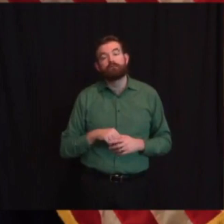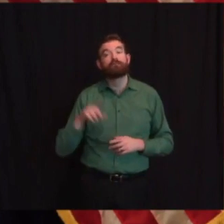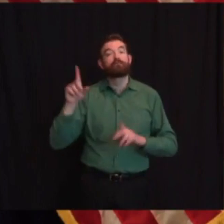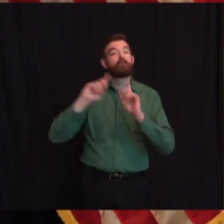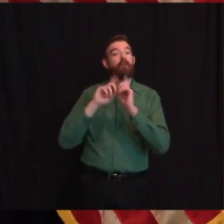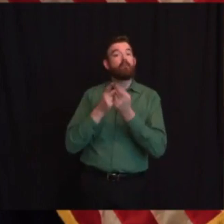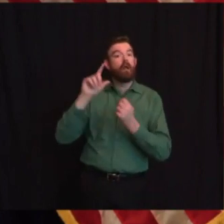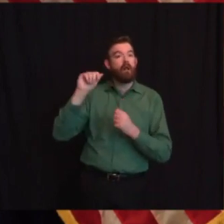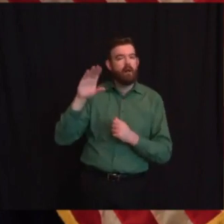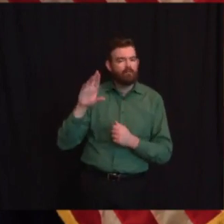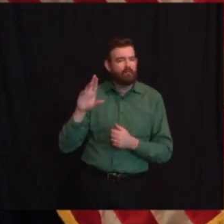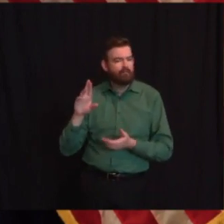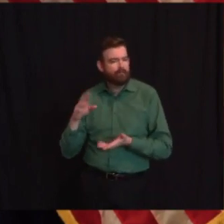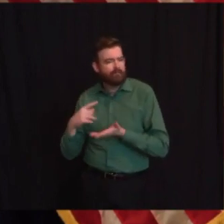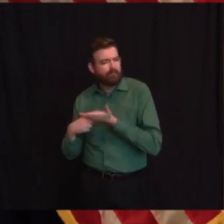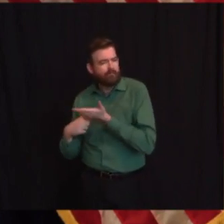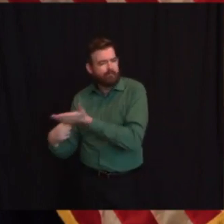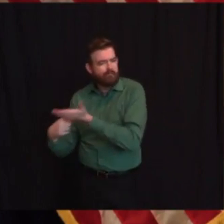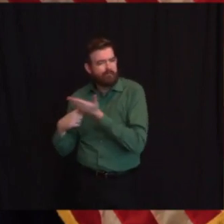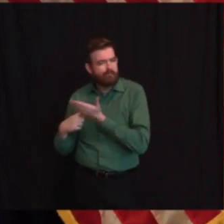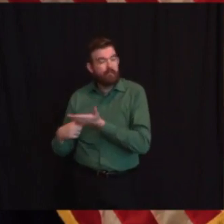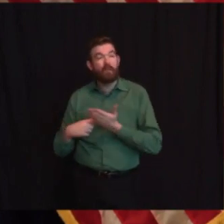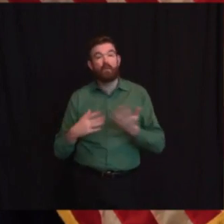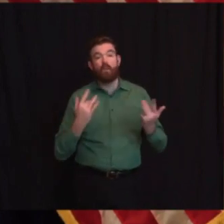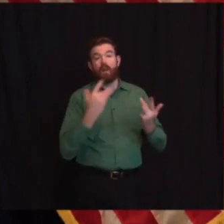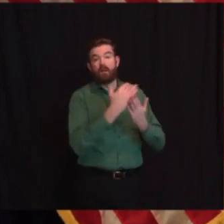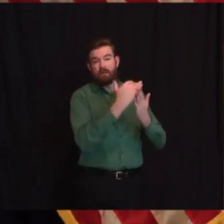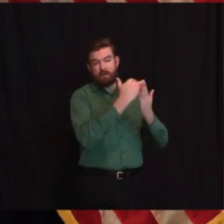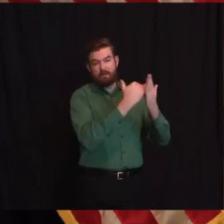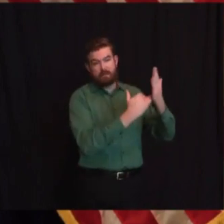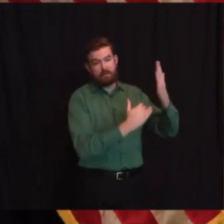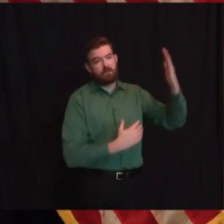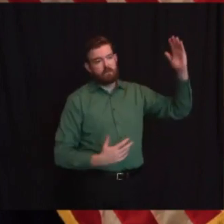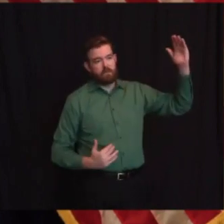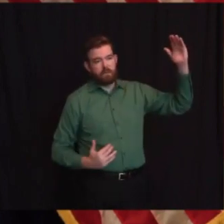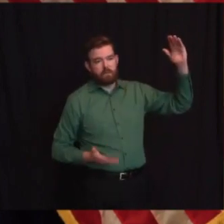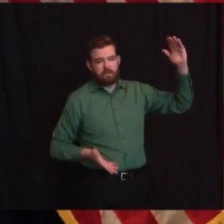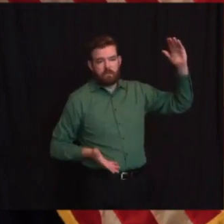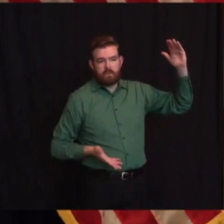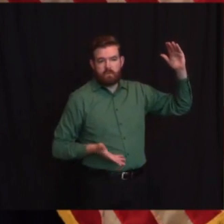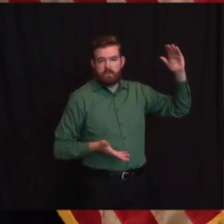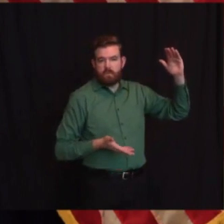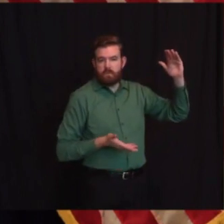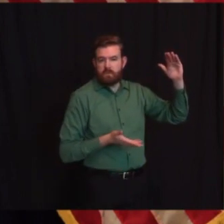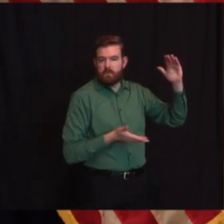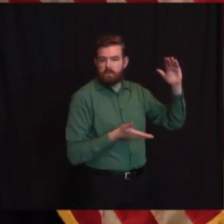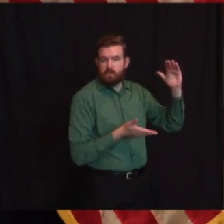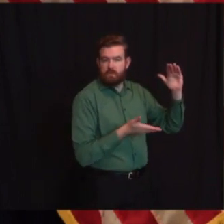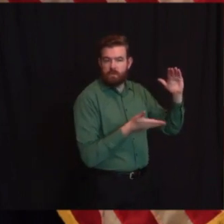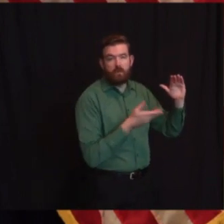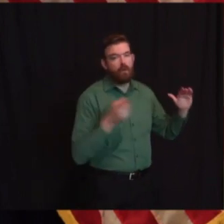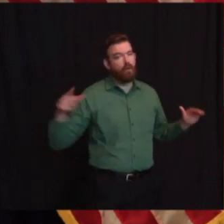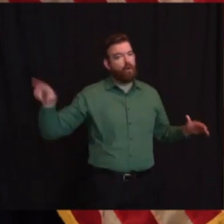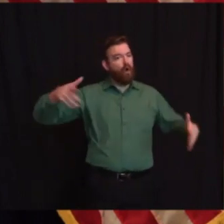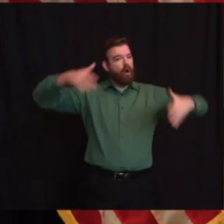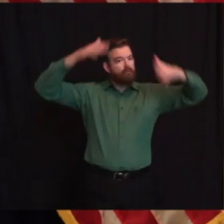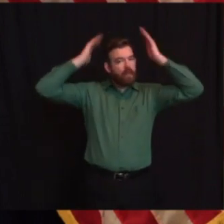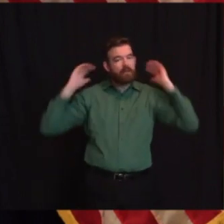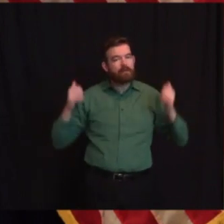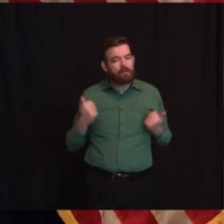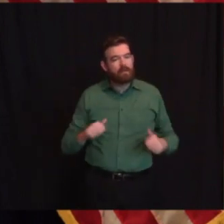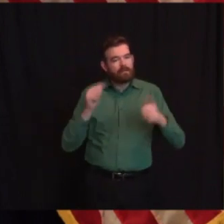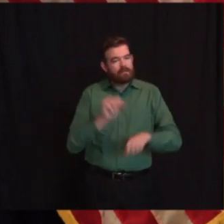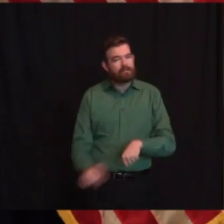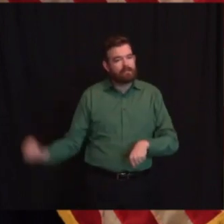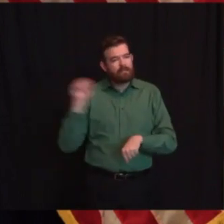through an enormous amount of claims. But they're trying to stay above water. These keep coming in at extraordinary